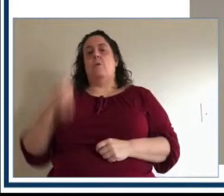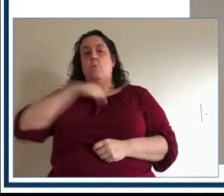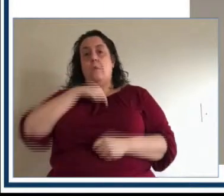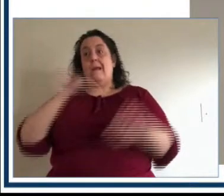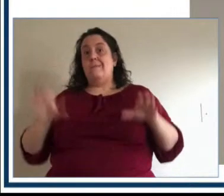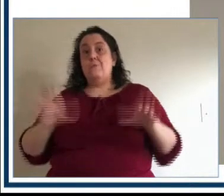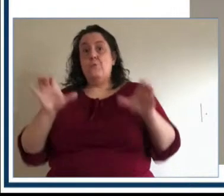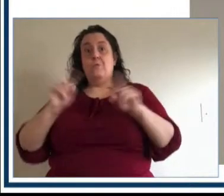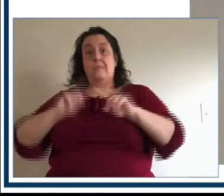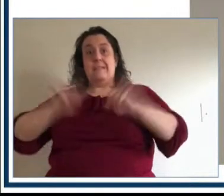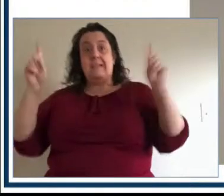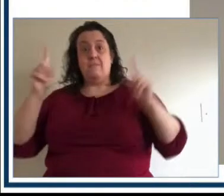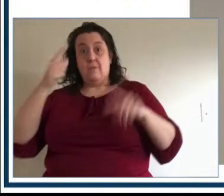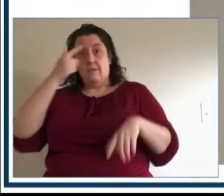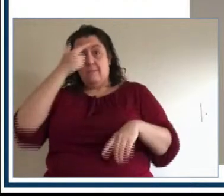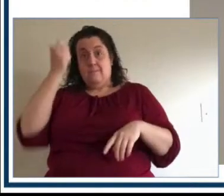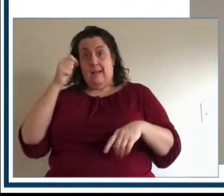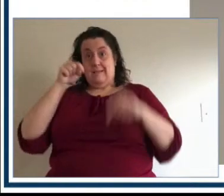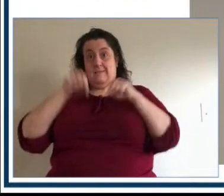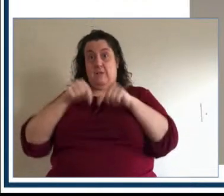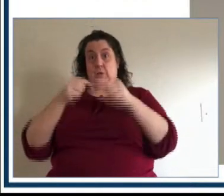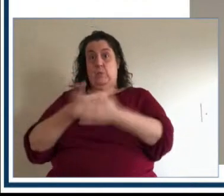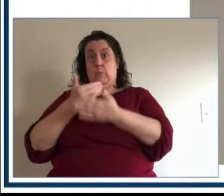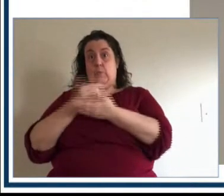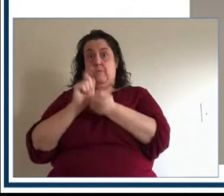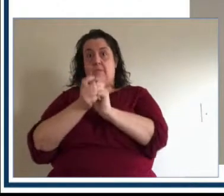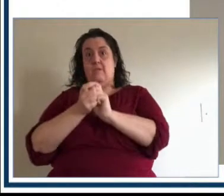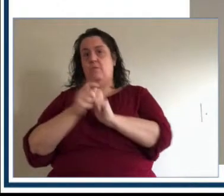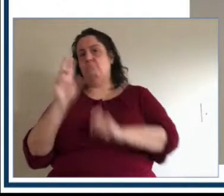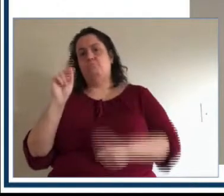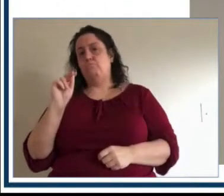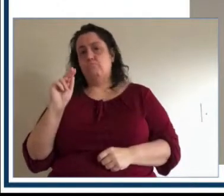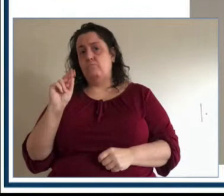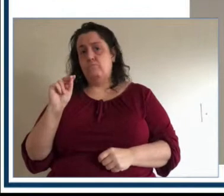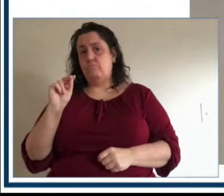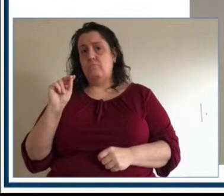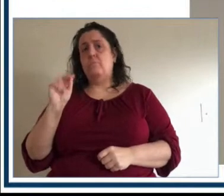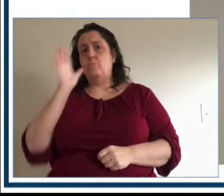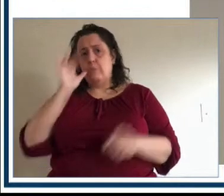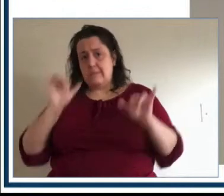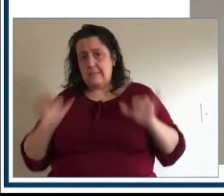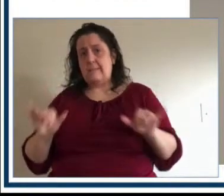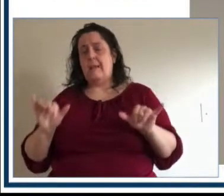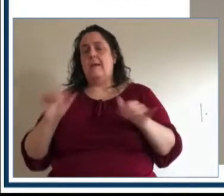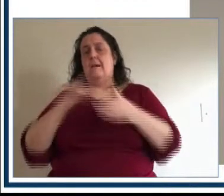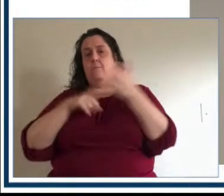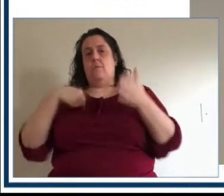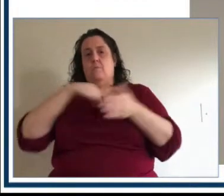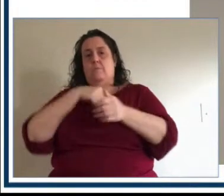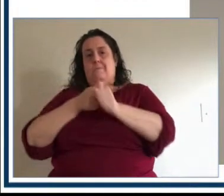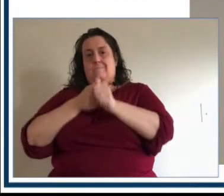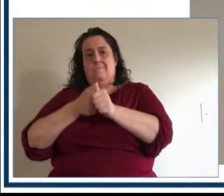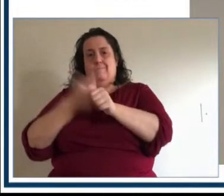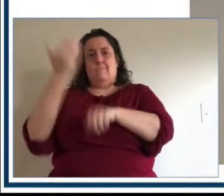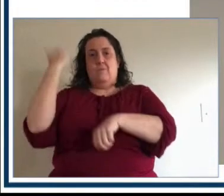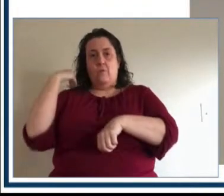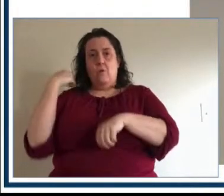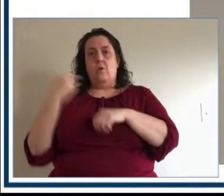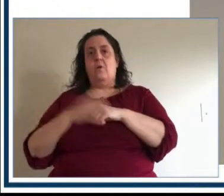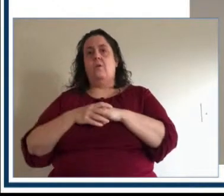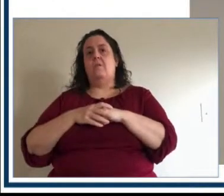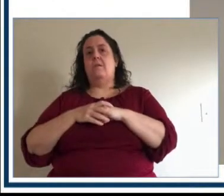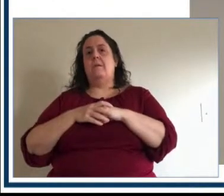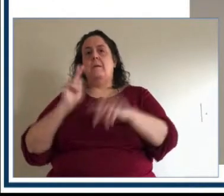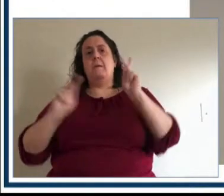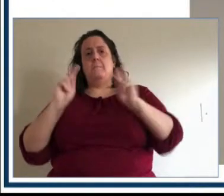other variants as they've occurred. And I've been asked, why do anything? What's the panic if we're seeing mild illness and we're